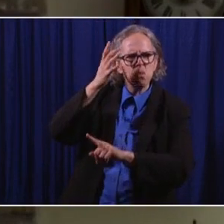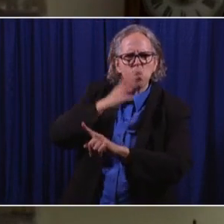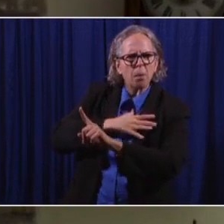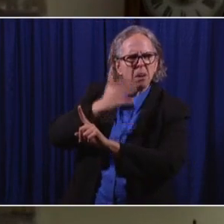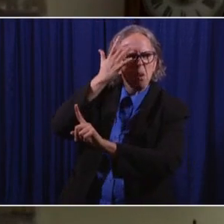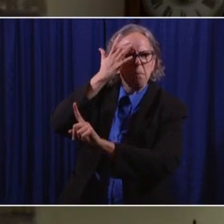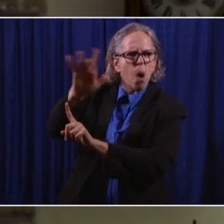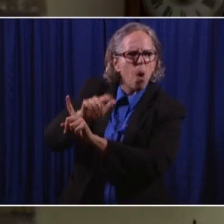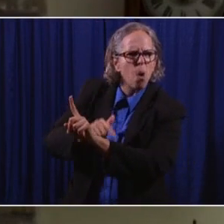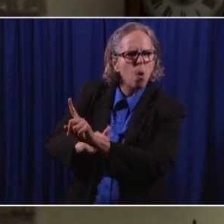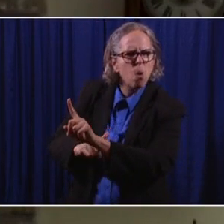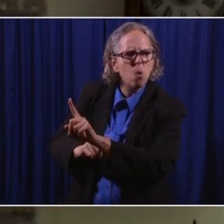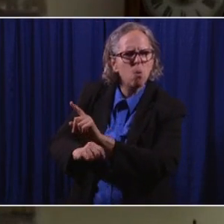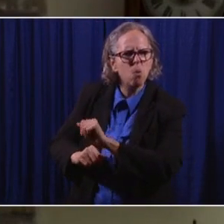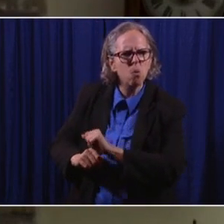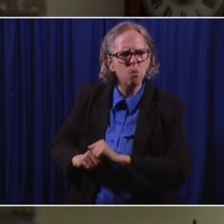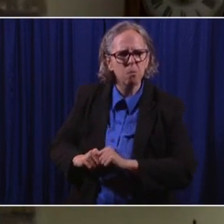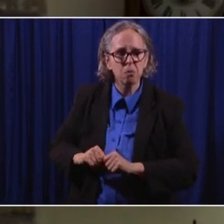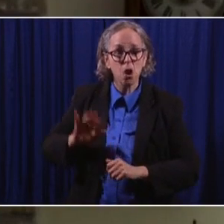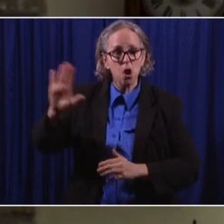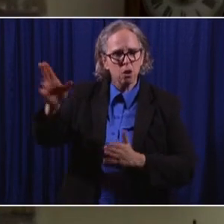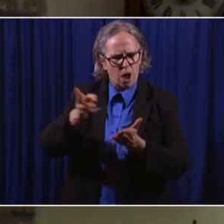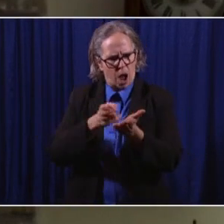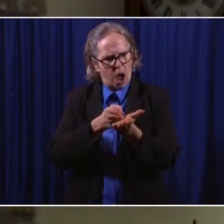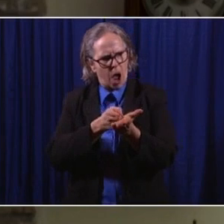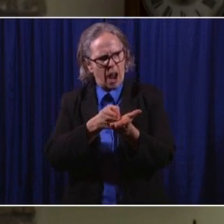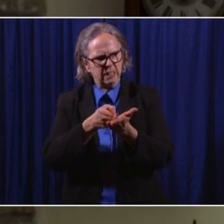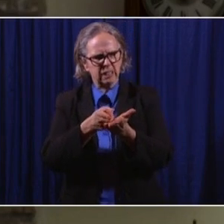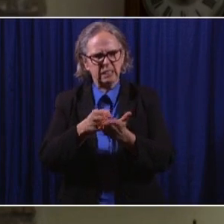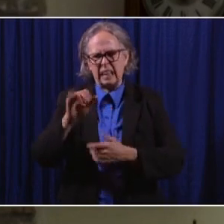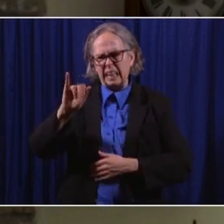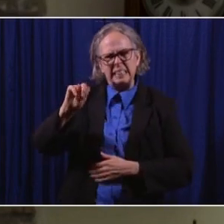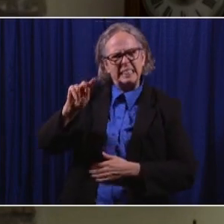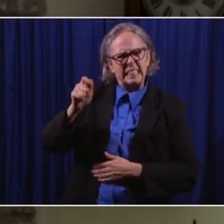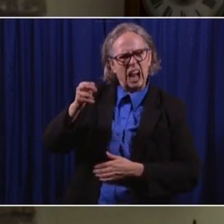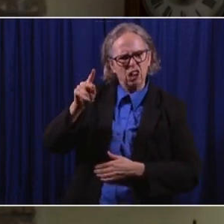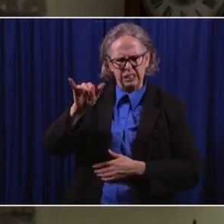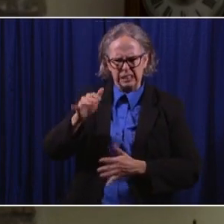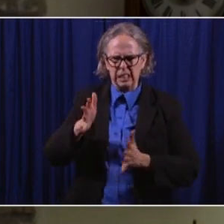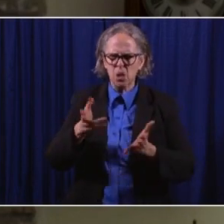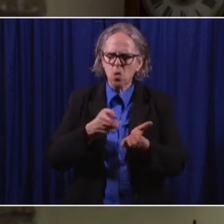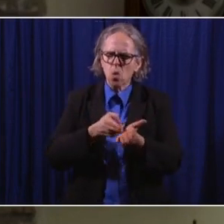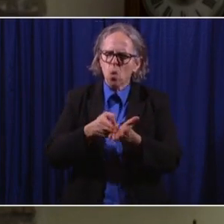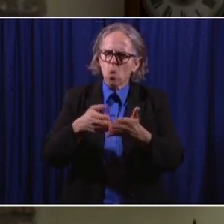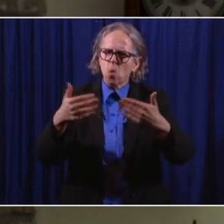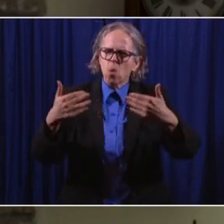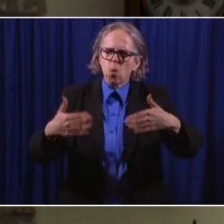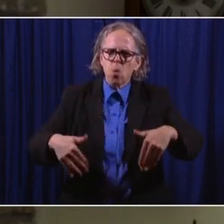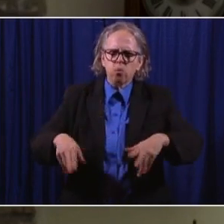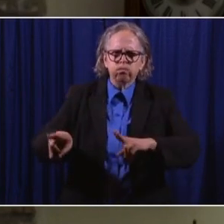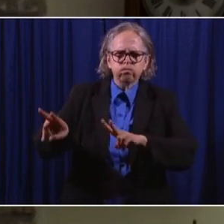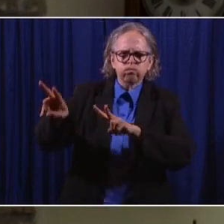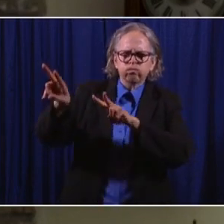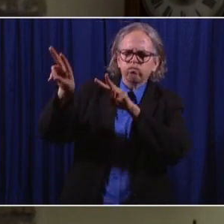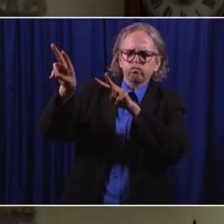important even than that is her honesty and her integrity. So yes, I think the president will certainly talk about that.